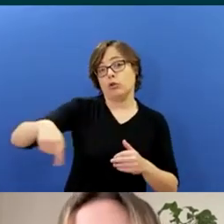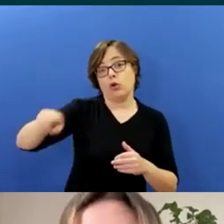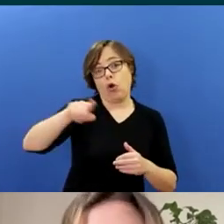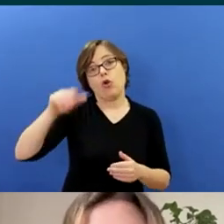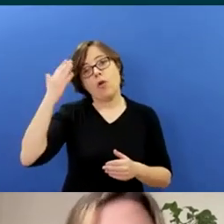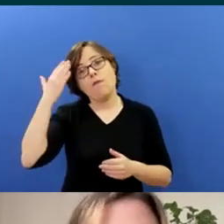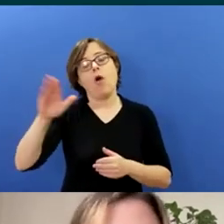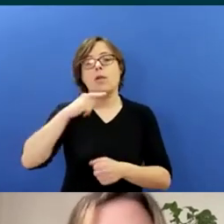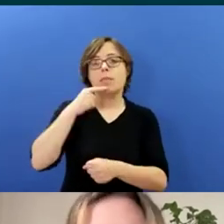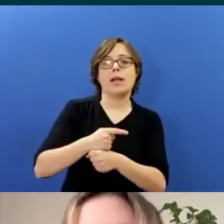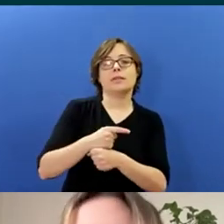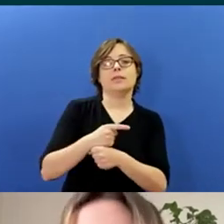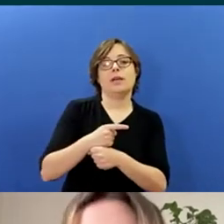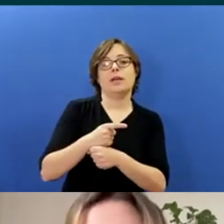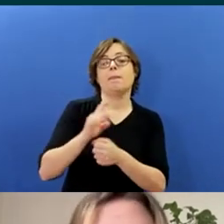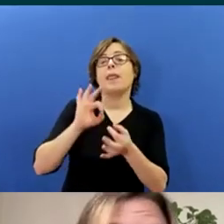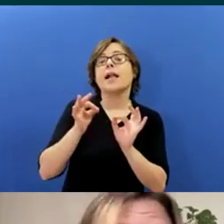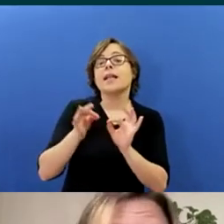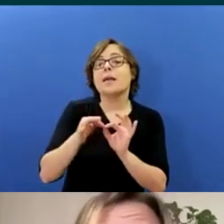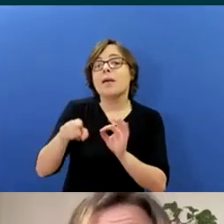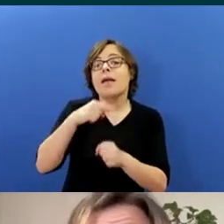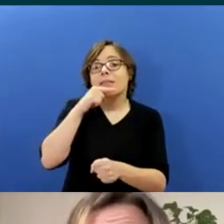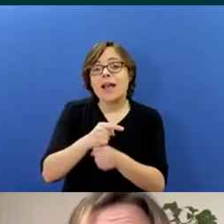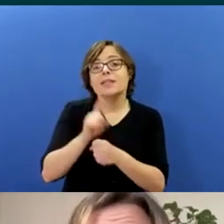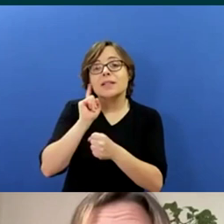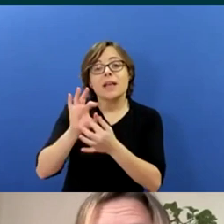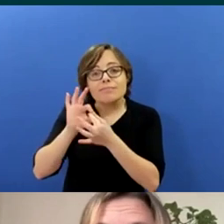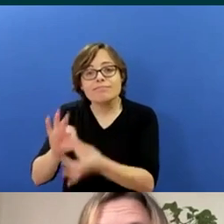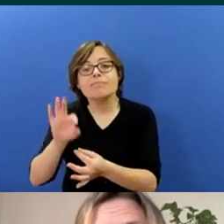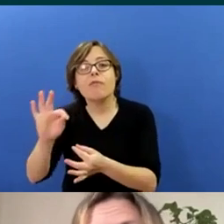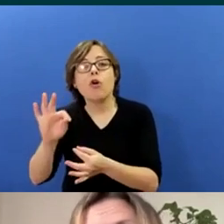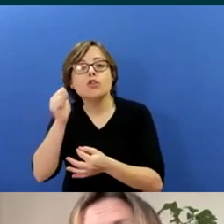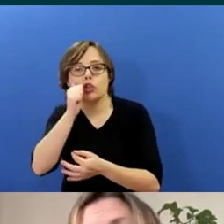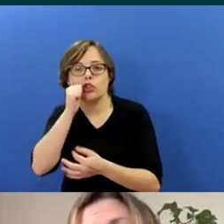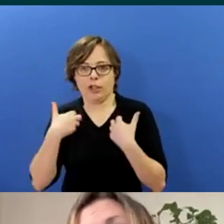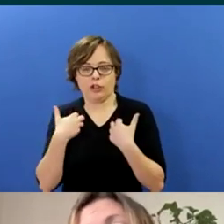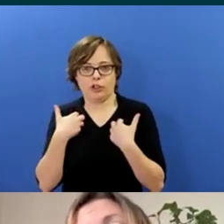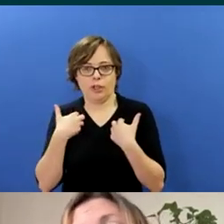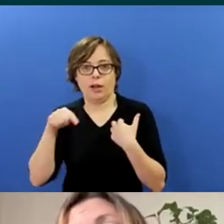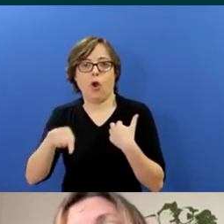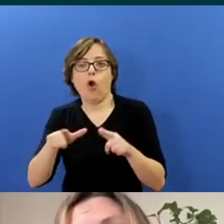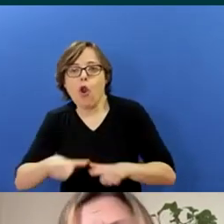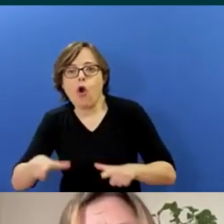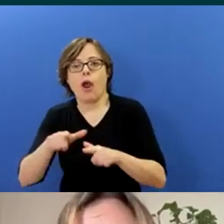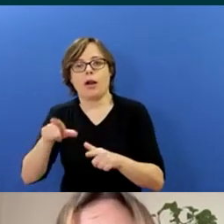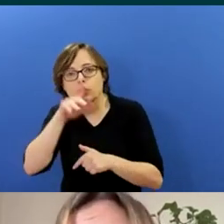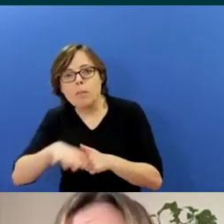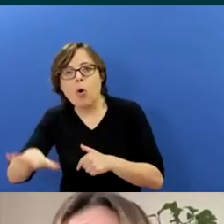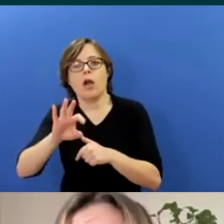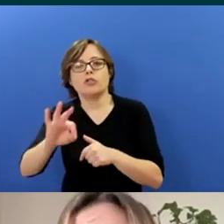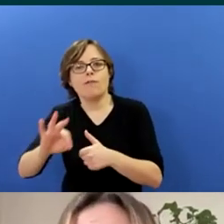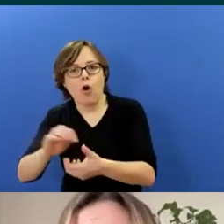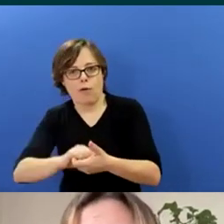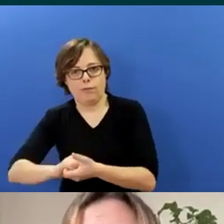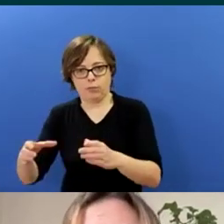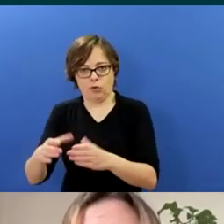their municipality, their neighborhood, their community. Indeed, over the last 20 years,